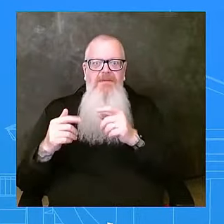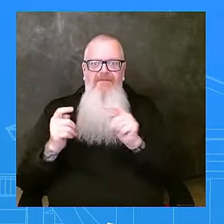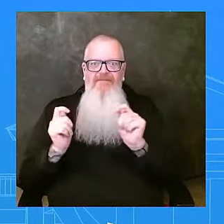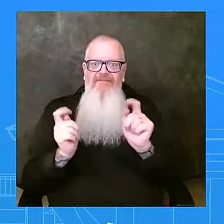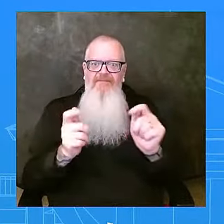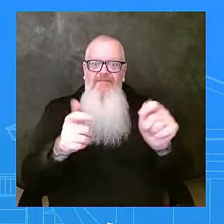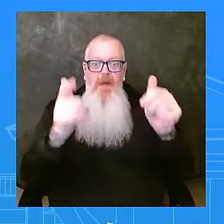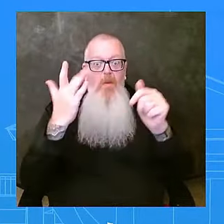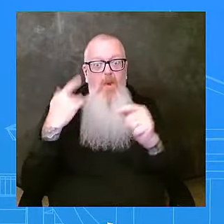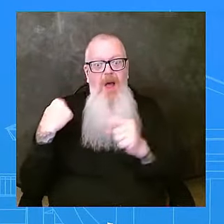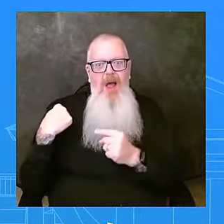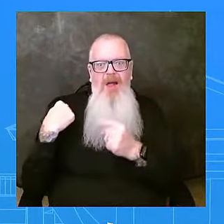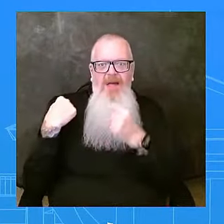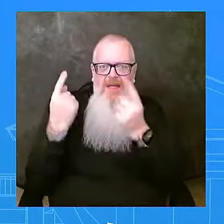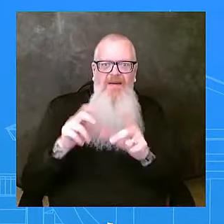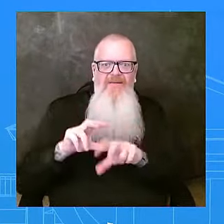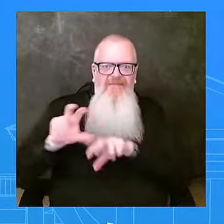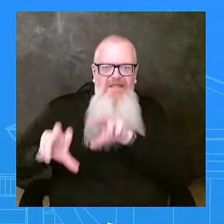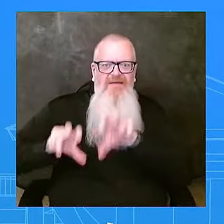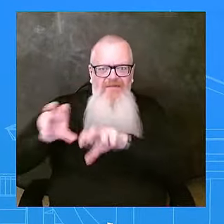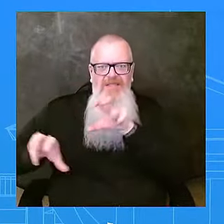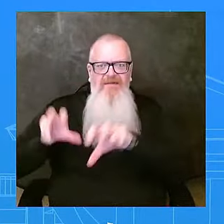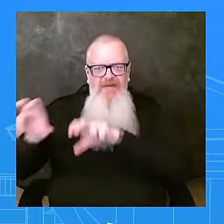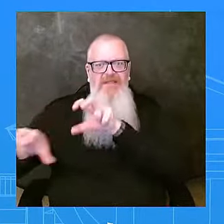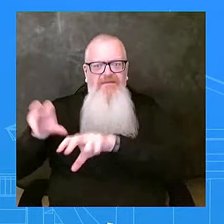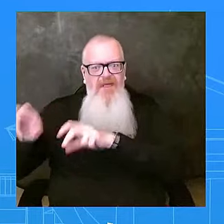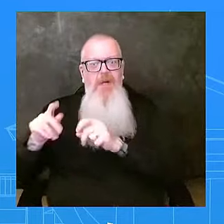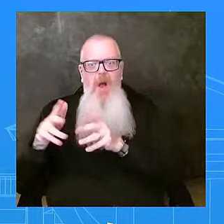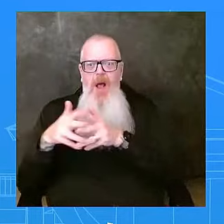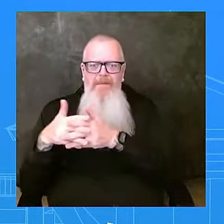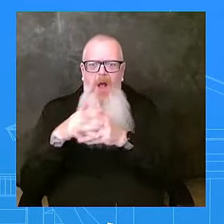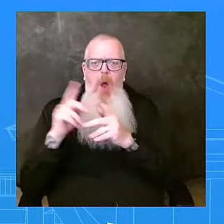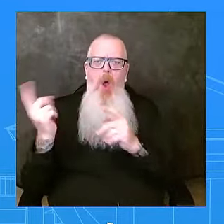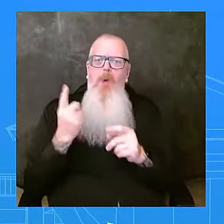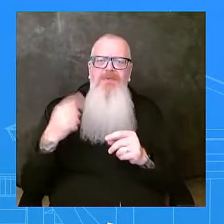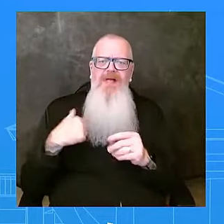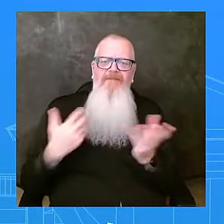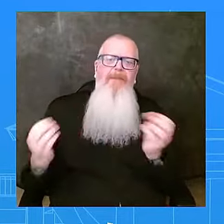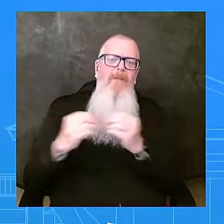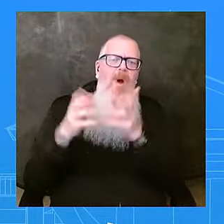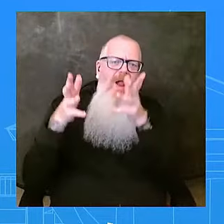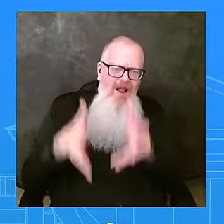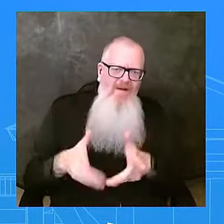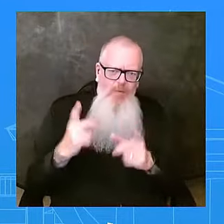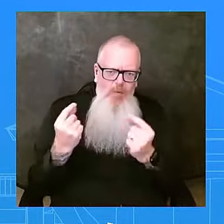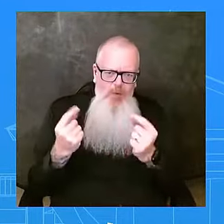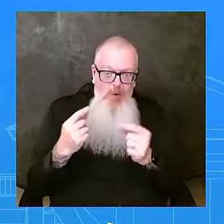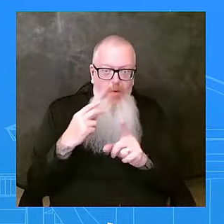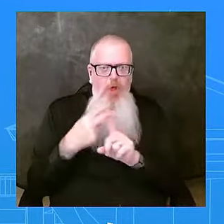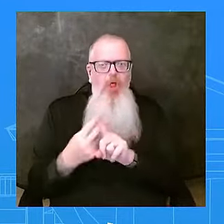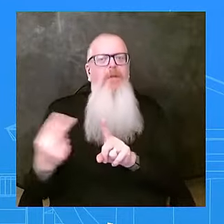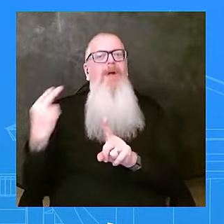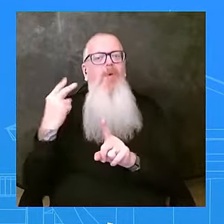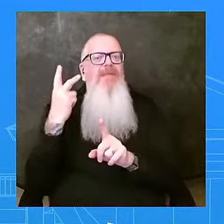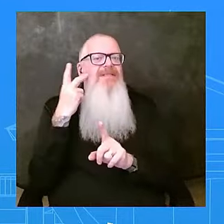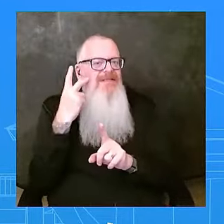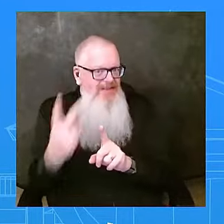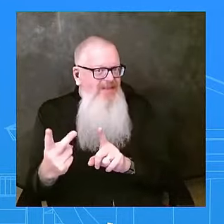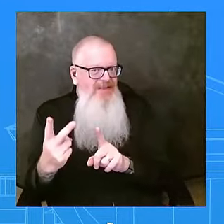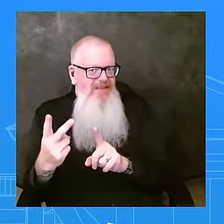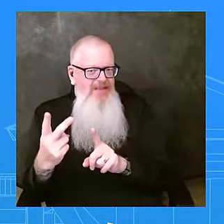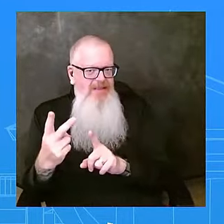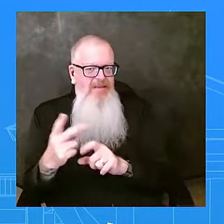And there's always more work to be done. And that's one something that you can see from this administration. So you need more time. Is there a time frame as to when those jobs